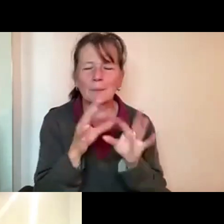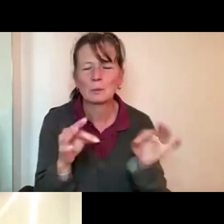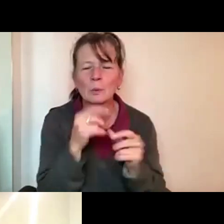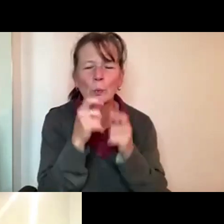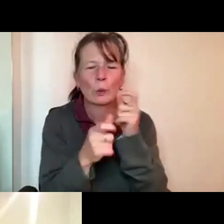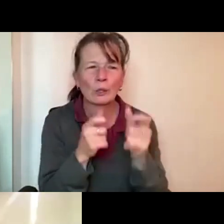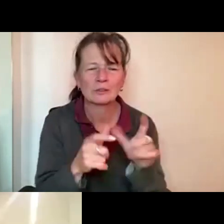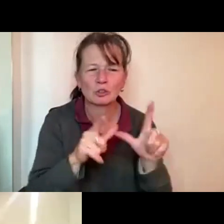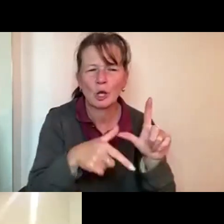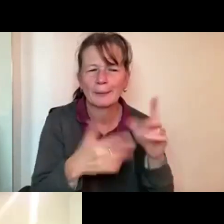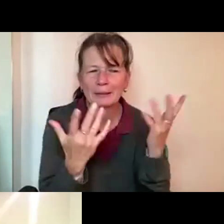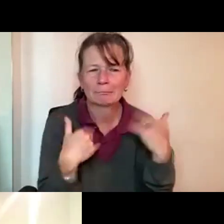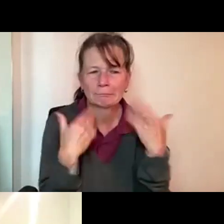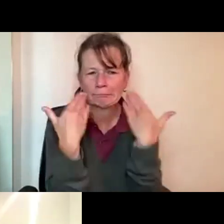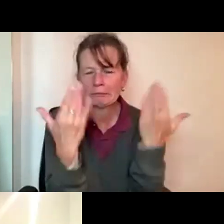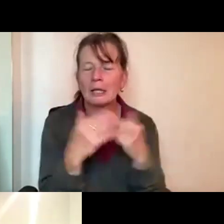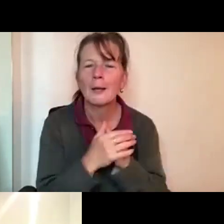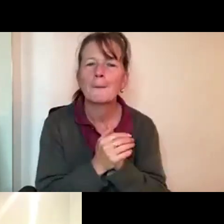just said.